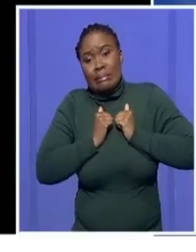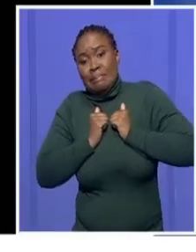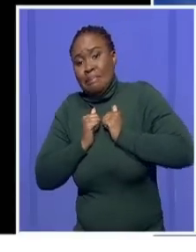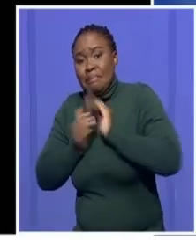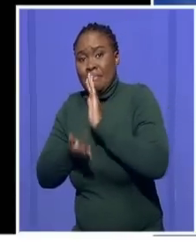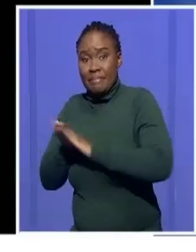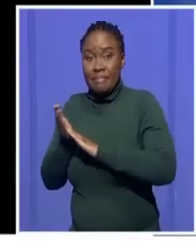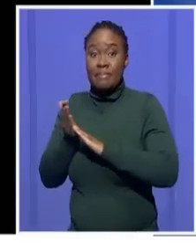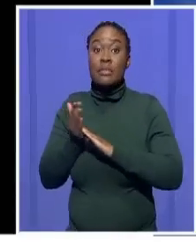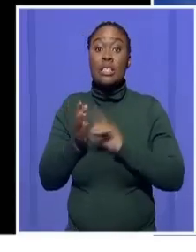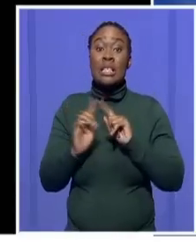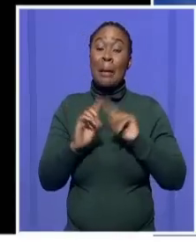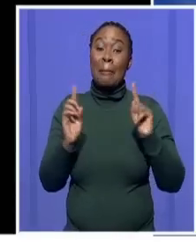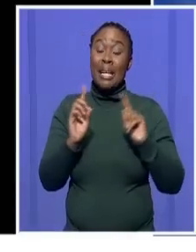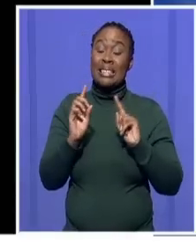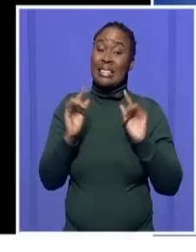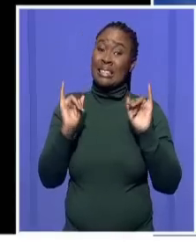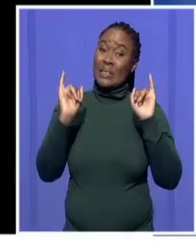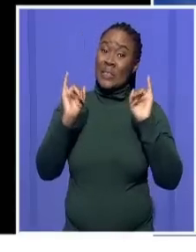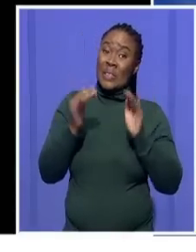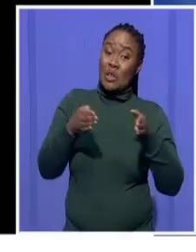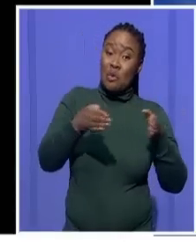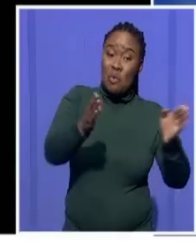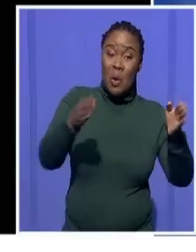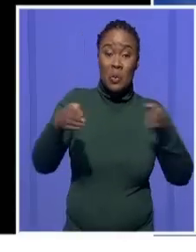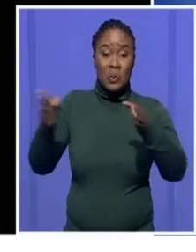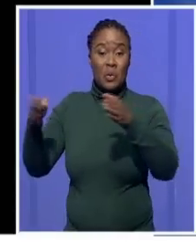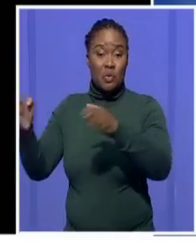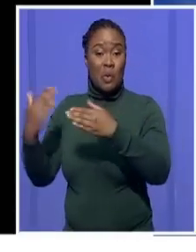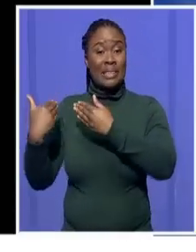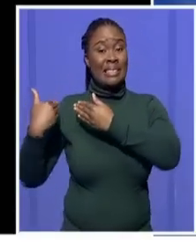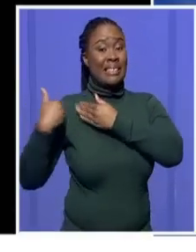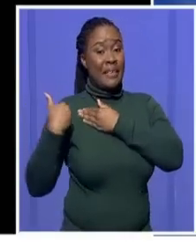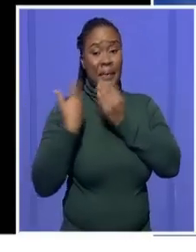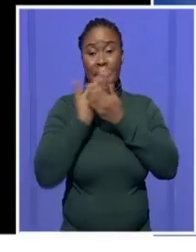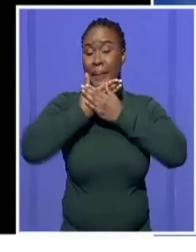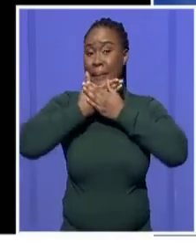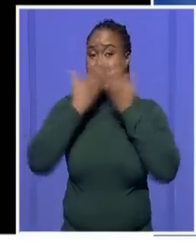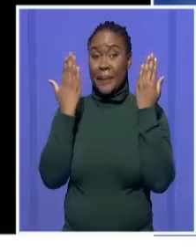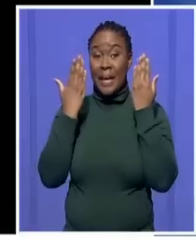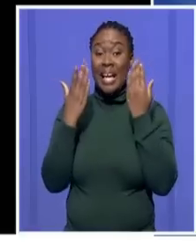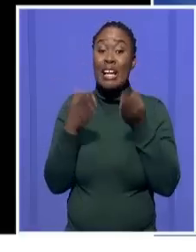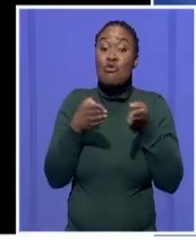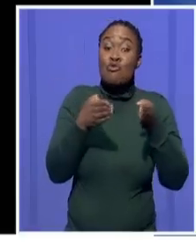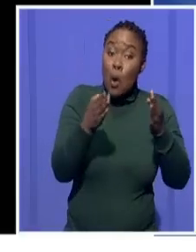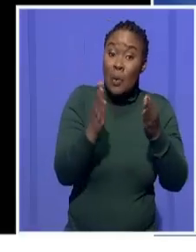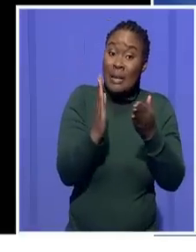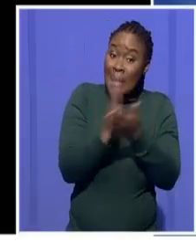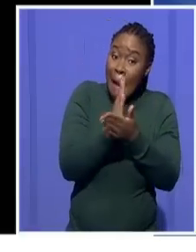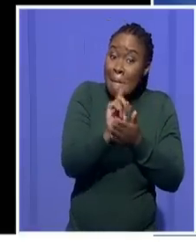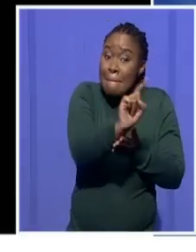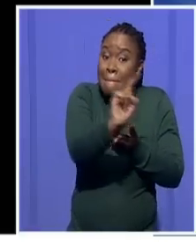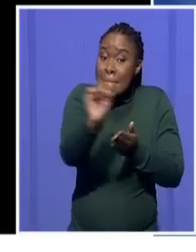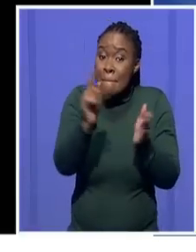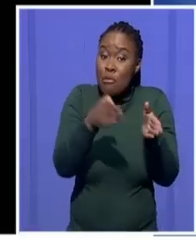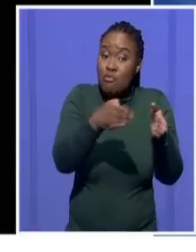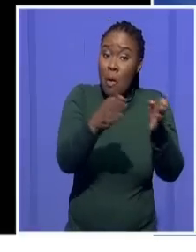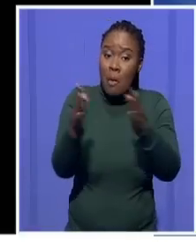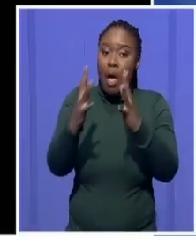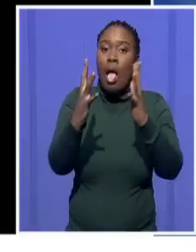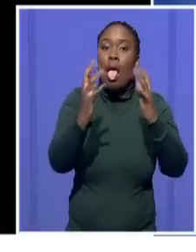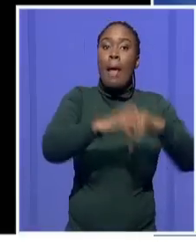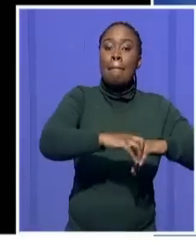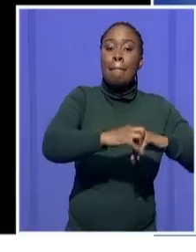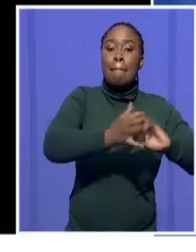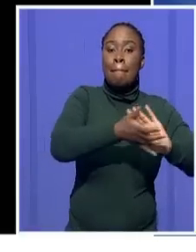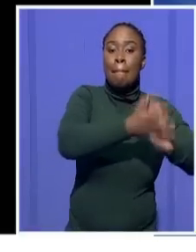the arterial roads within these little areas have collapsed overnight. So a really, really dangerous thing